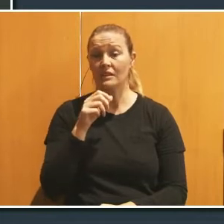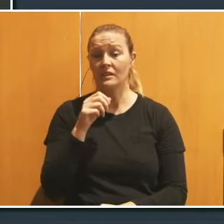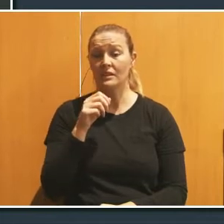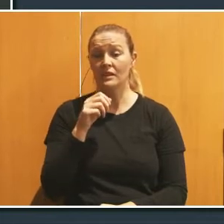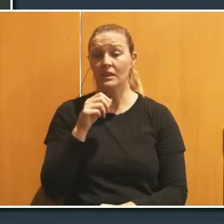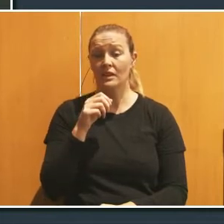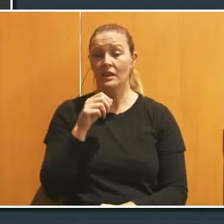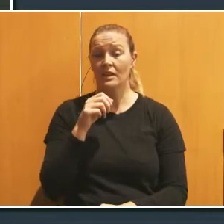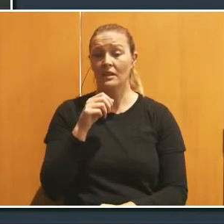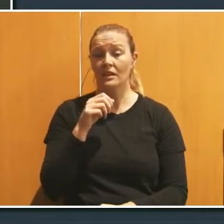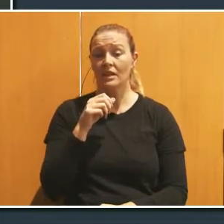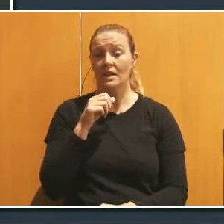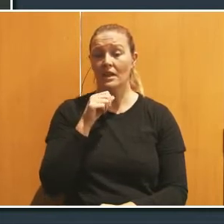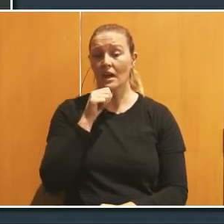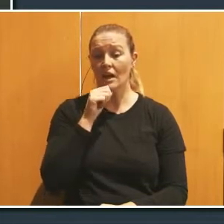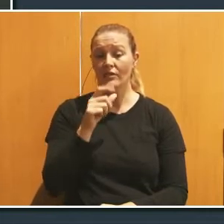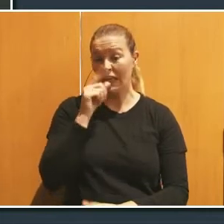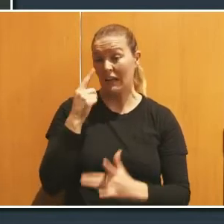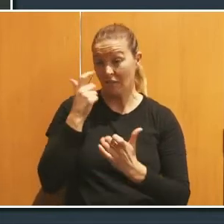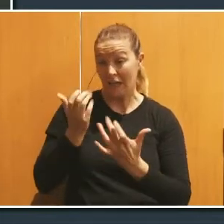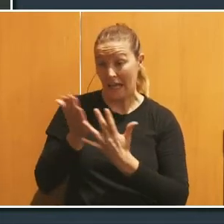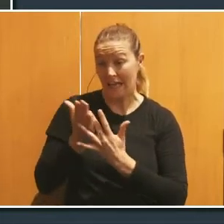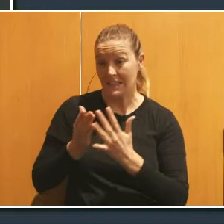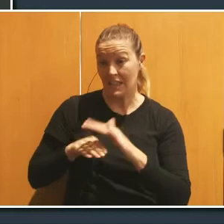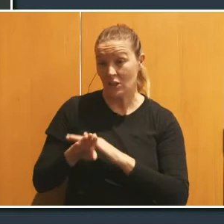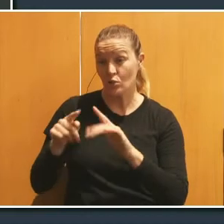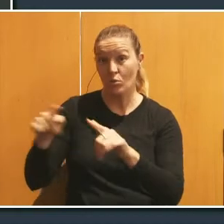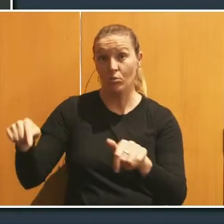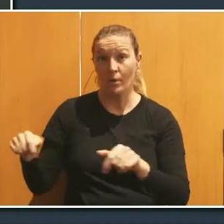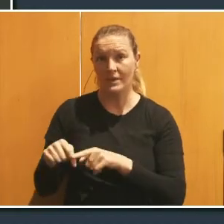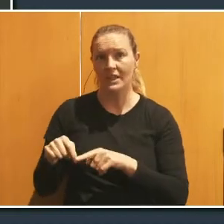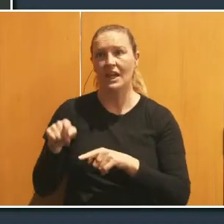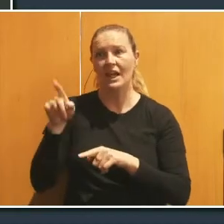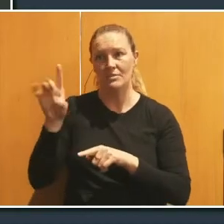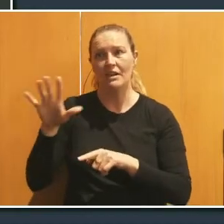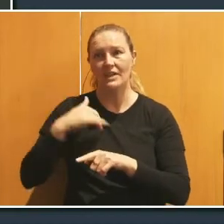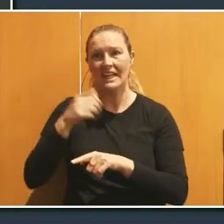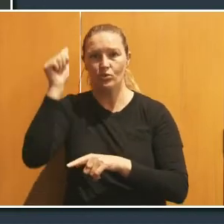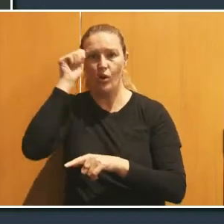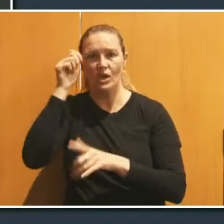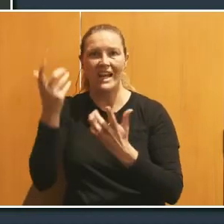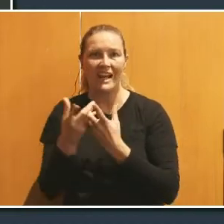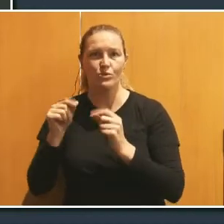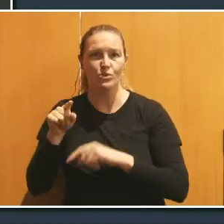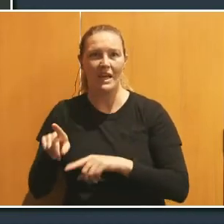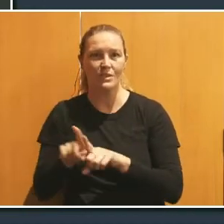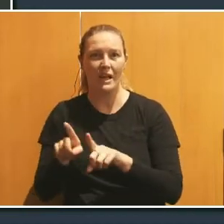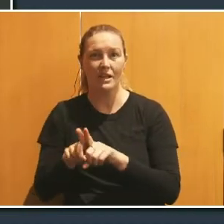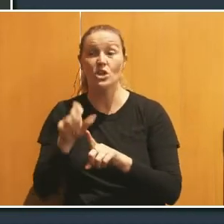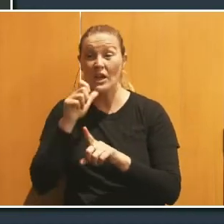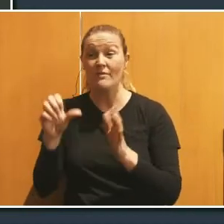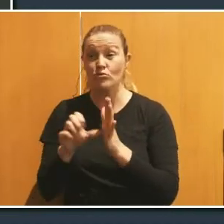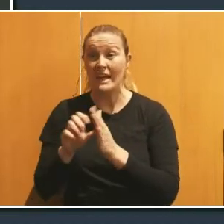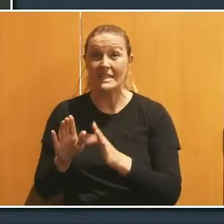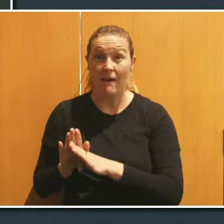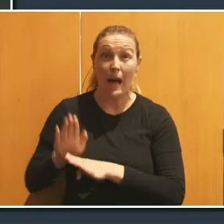was access into his property, he would have to be able to know what he's doing. So by jacking up the rates, he's